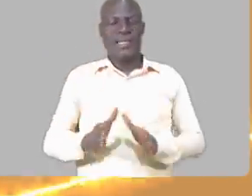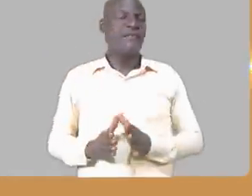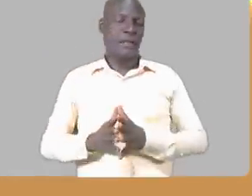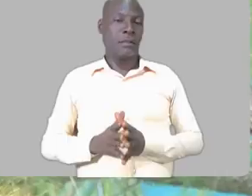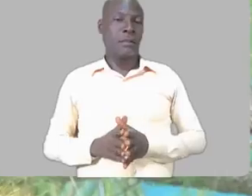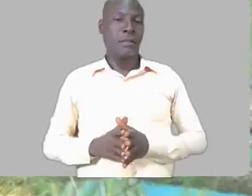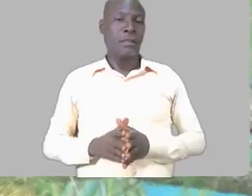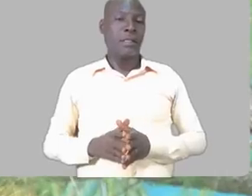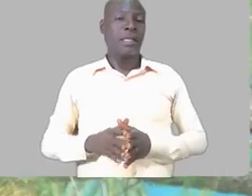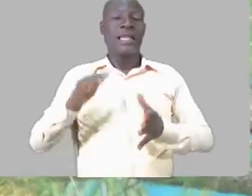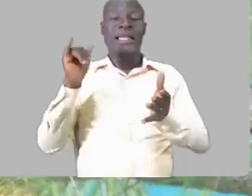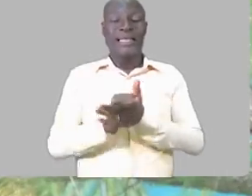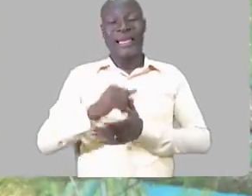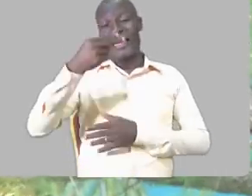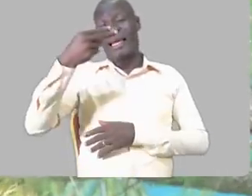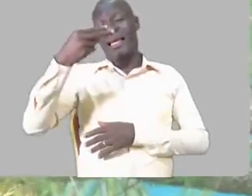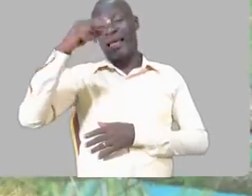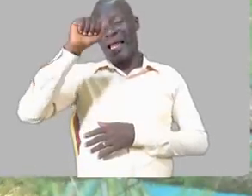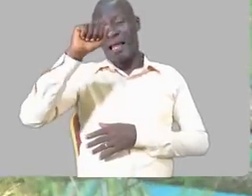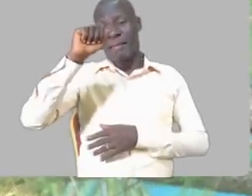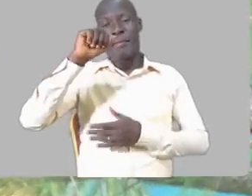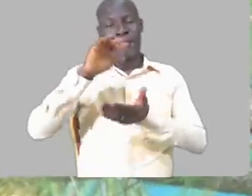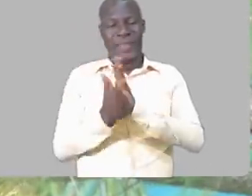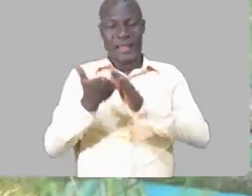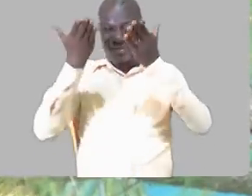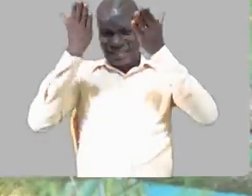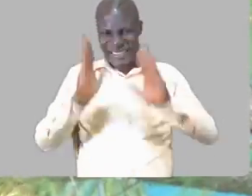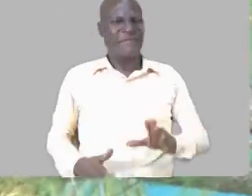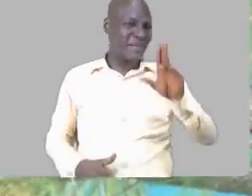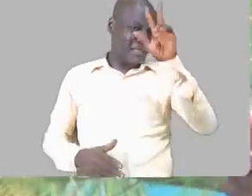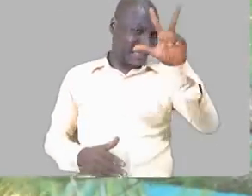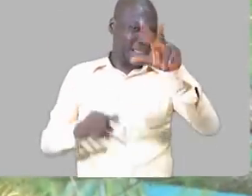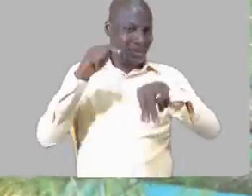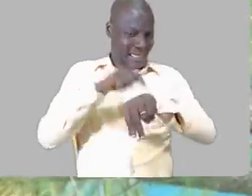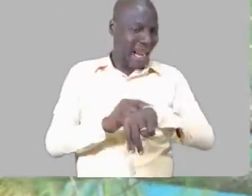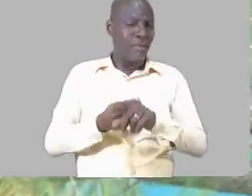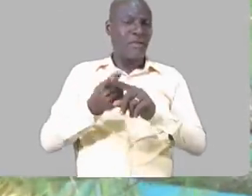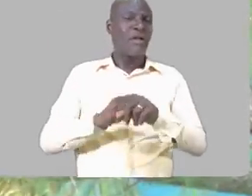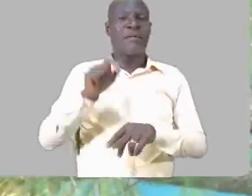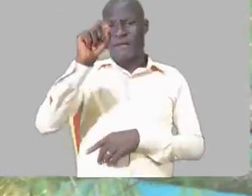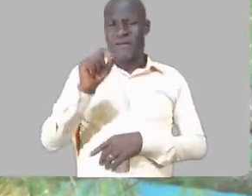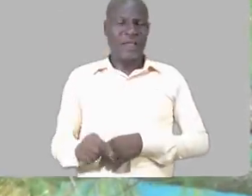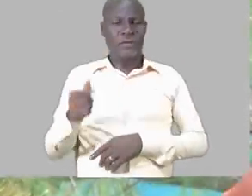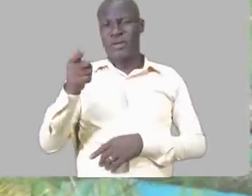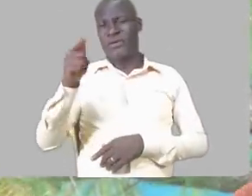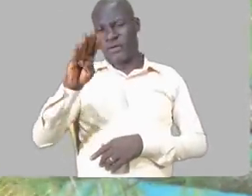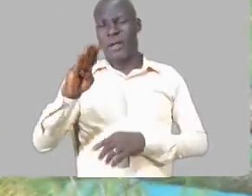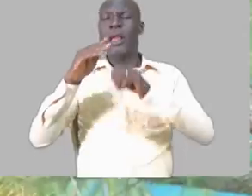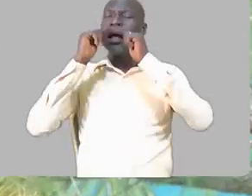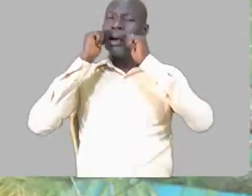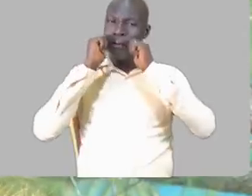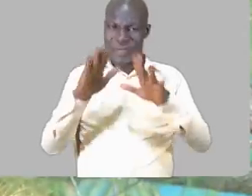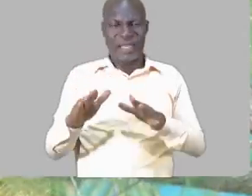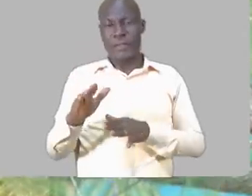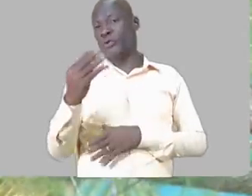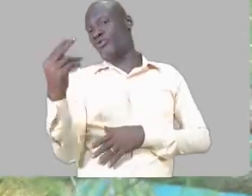And he said, Canaan, our ya ham, or by ya three times from verse 24. And was Shira Shem,